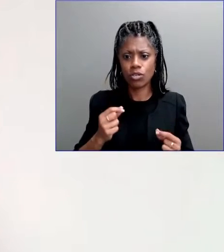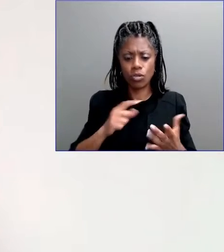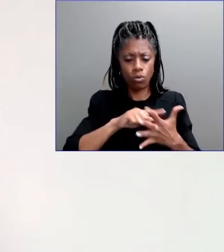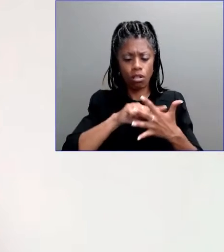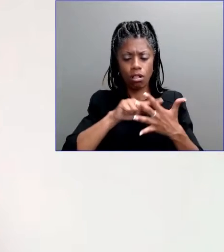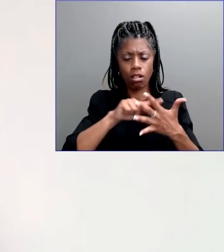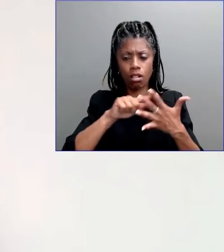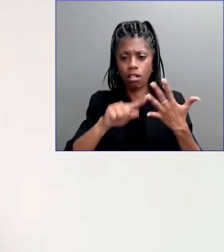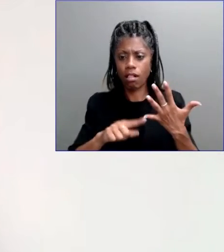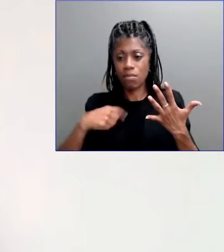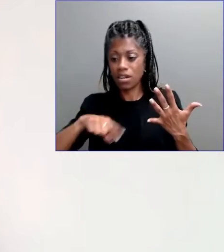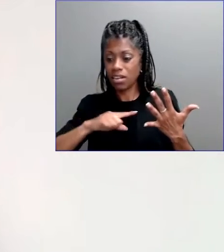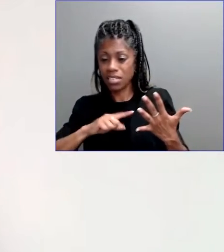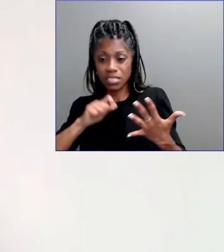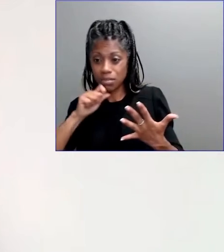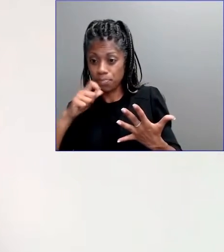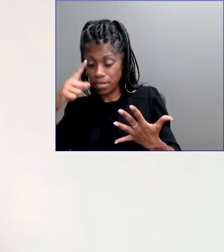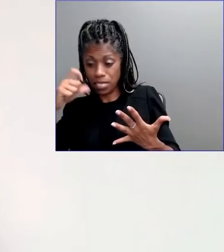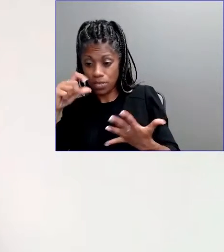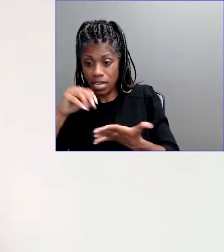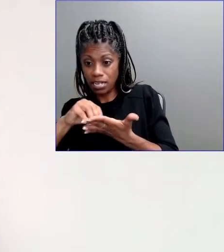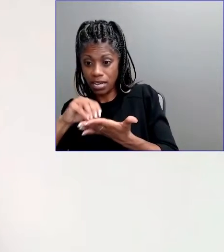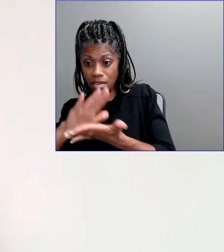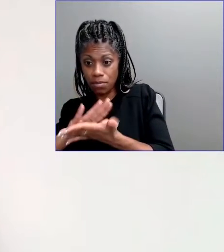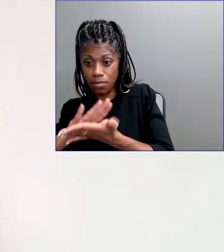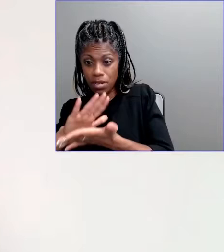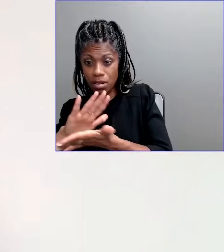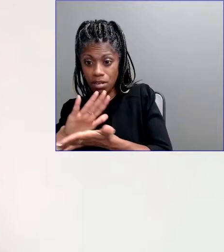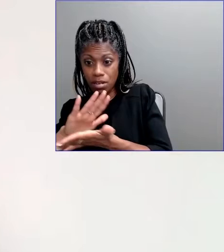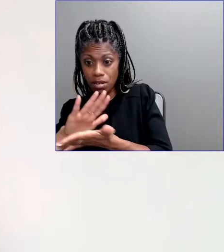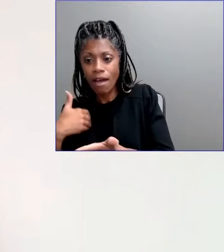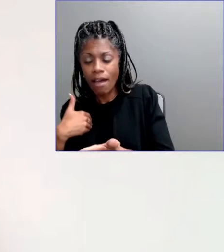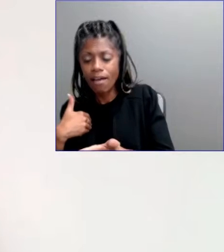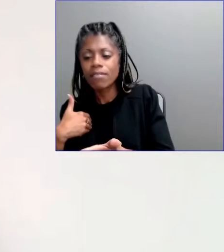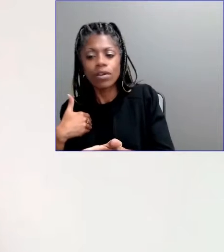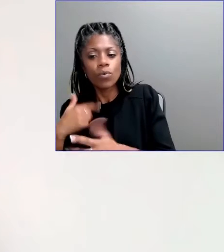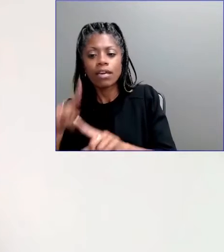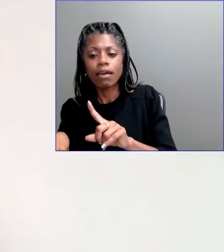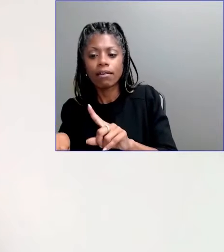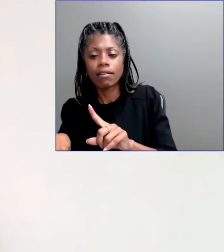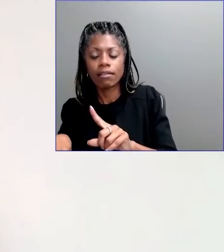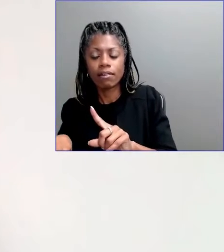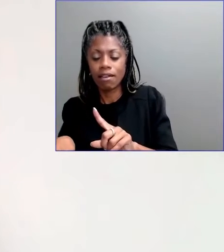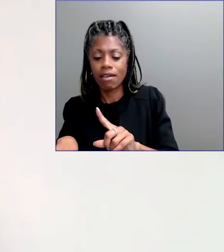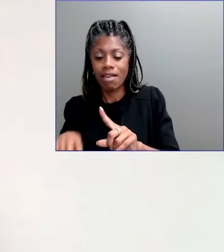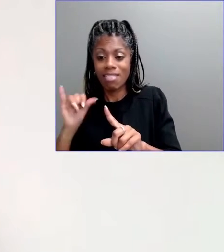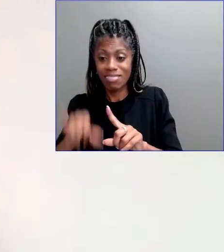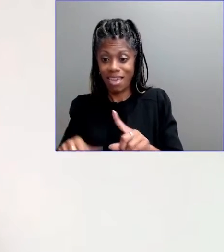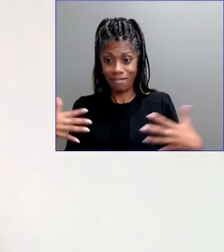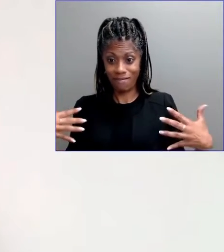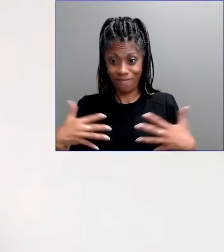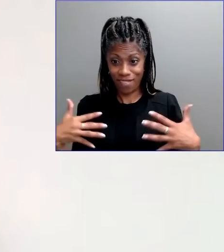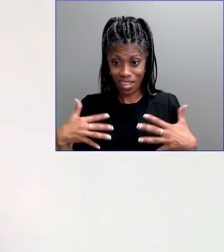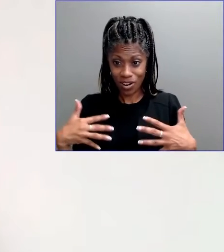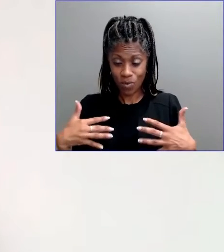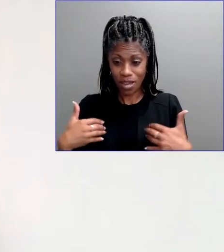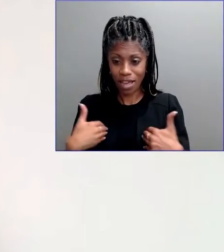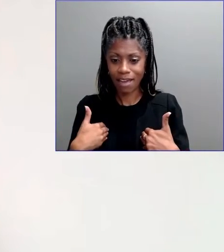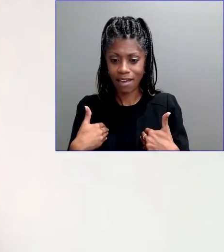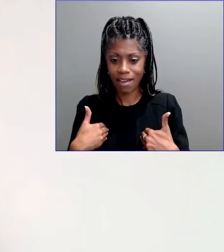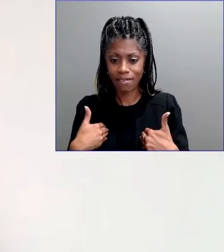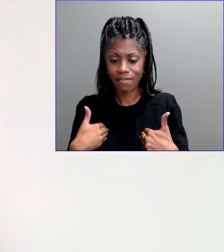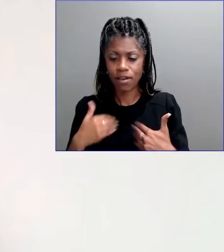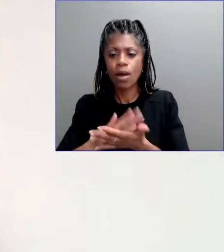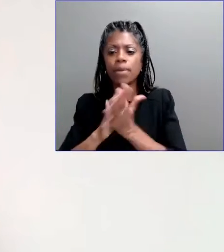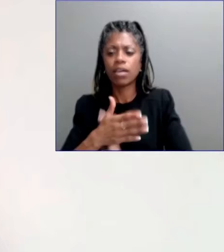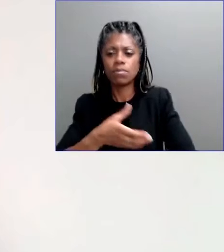created for and by immigrant young people to transform that fear into power. Power so that we can fight for our rights and win